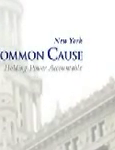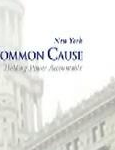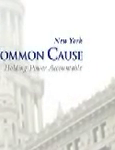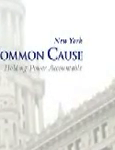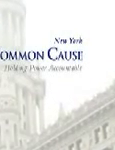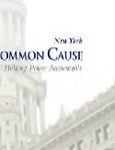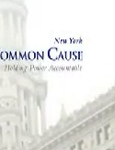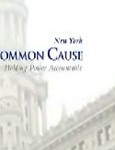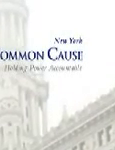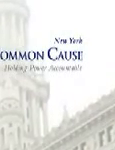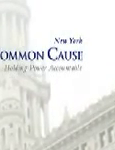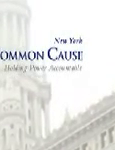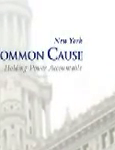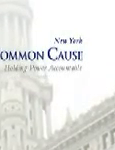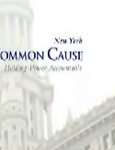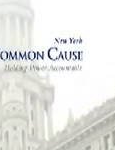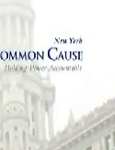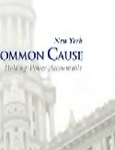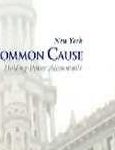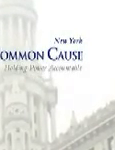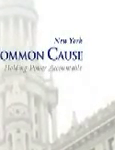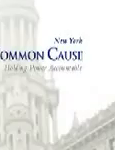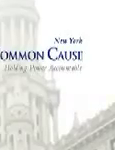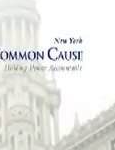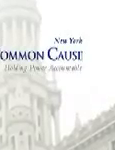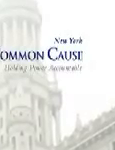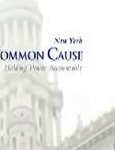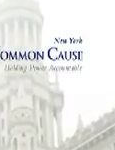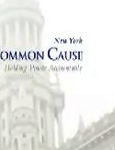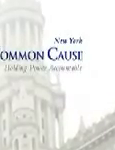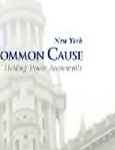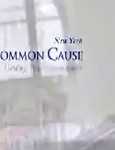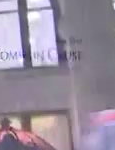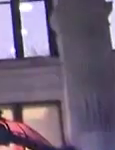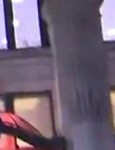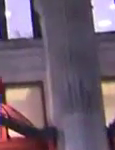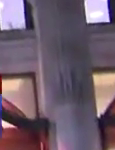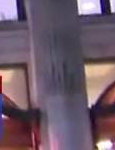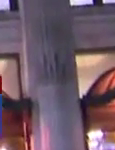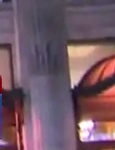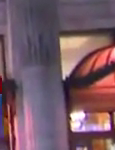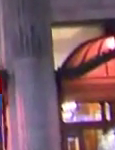Here is your moderator, CBS 2 anchor, Maurice Dubois.